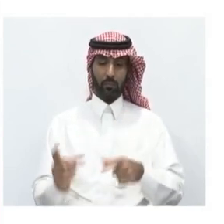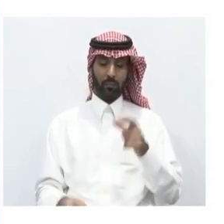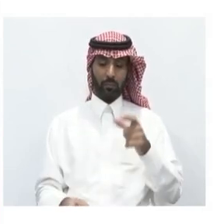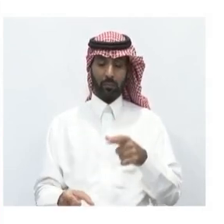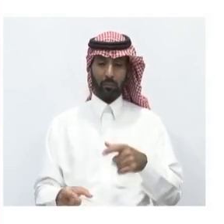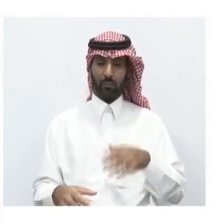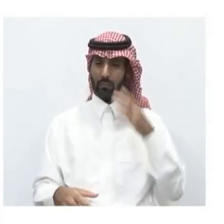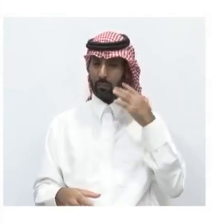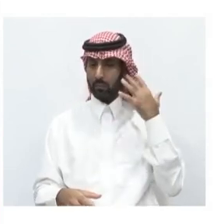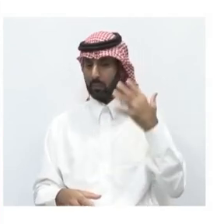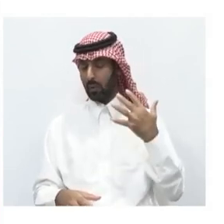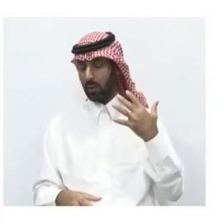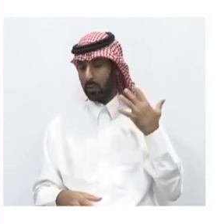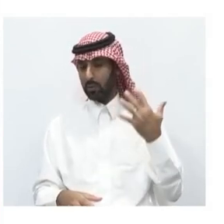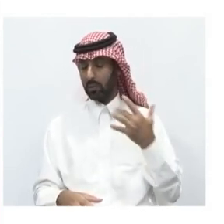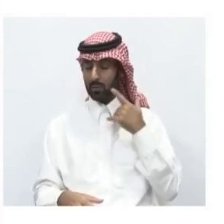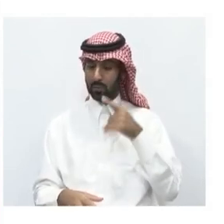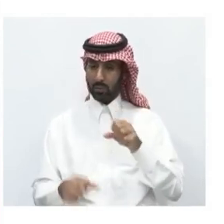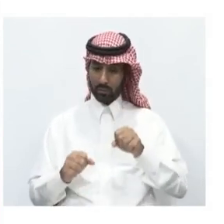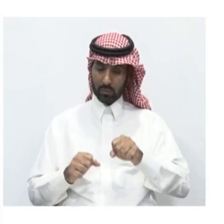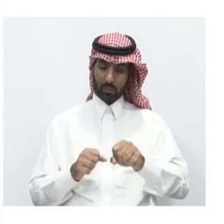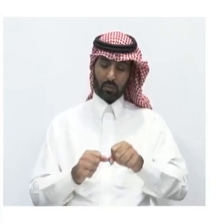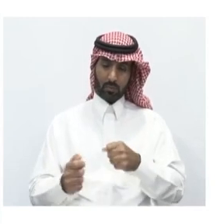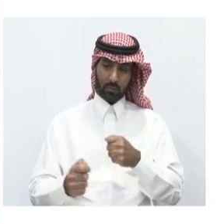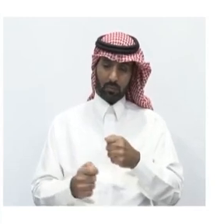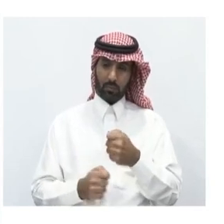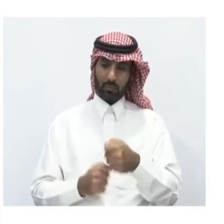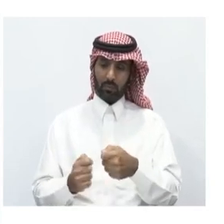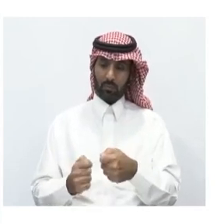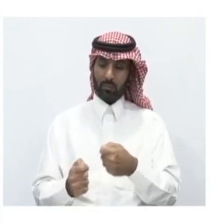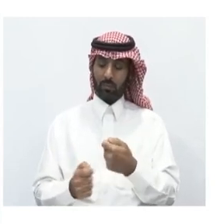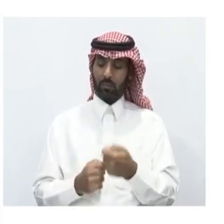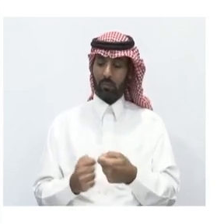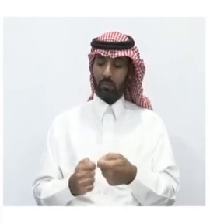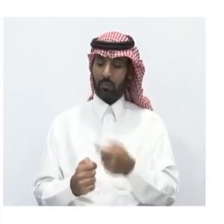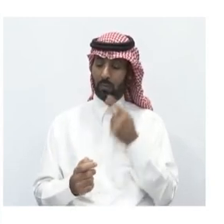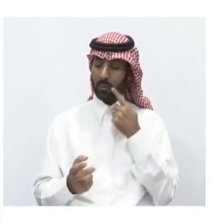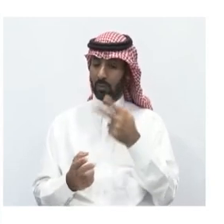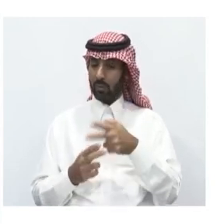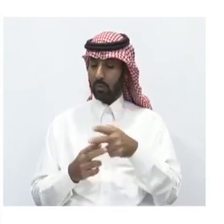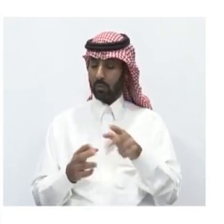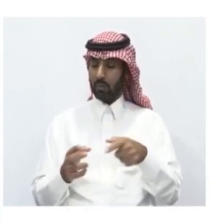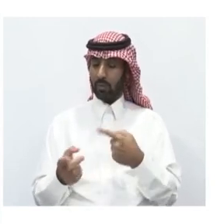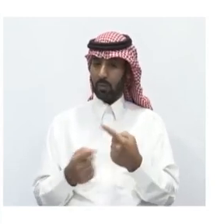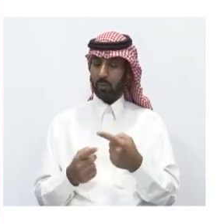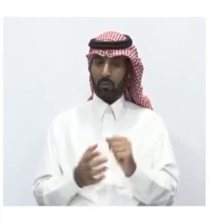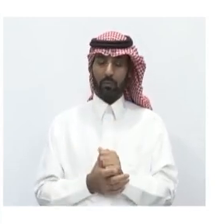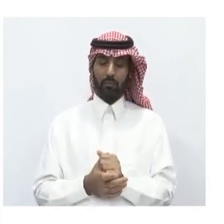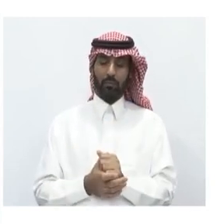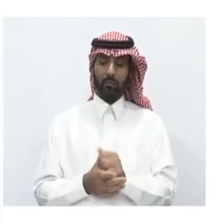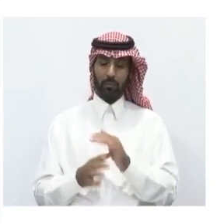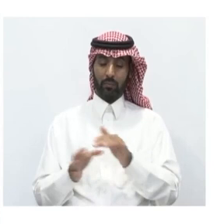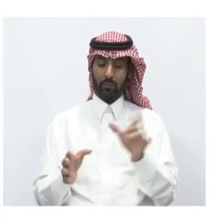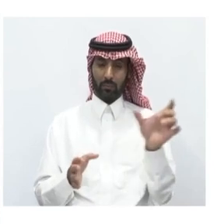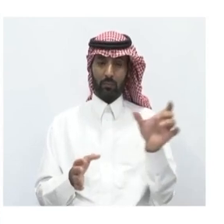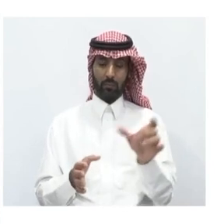partner. Imagine you are at a shopping mall. Make a special request of the sales clerk or assistant. Use